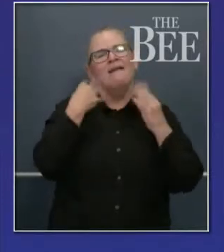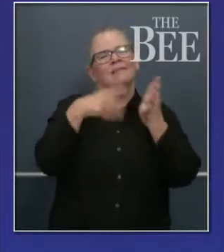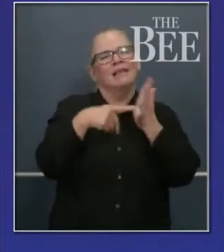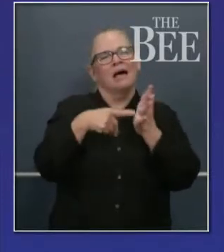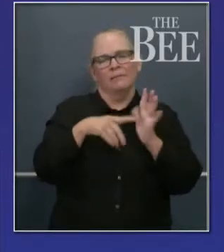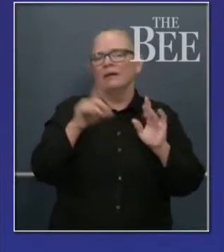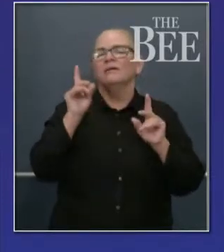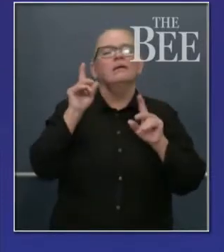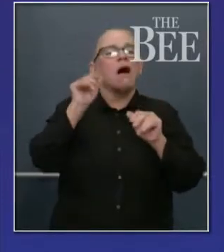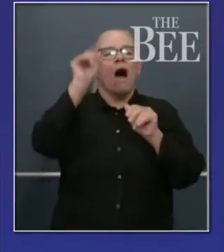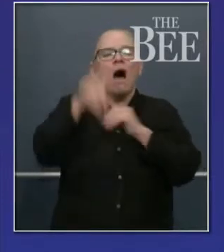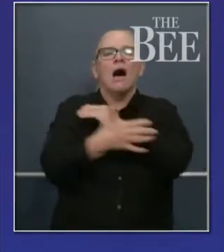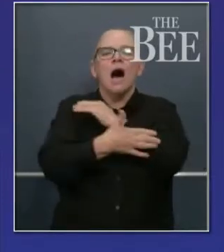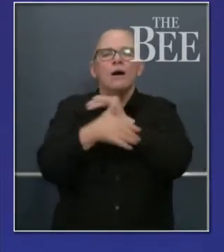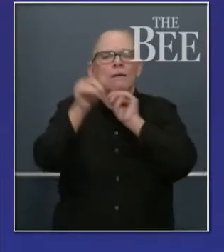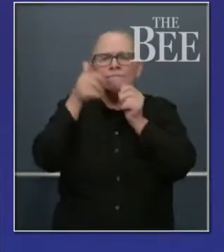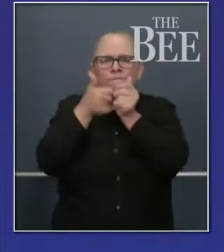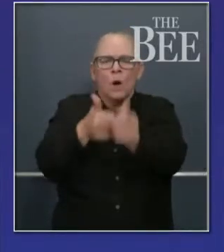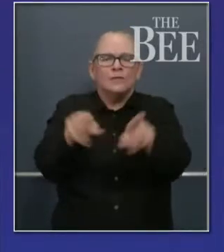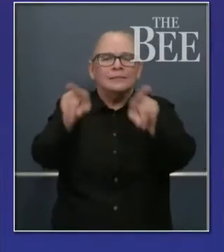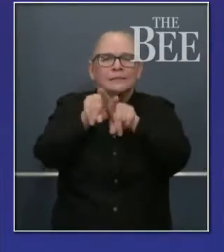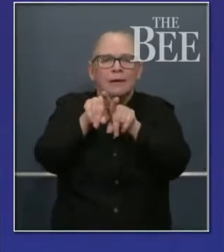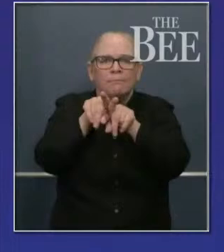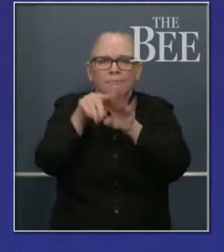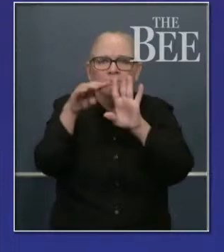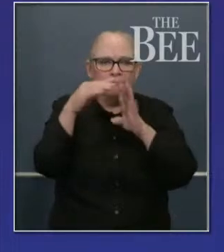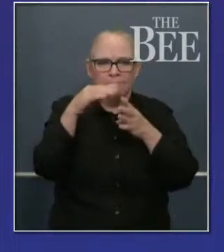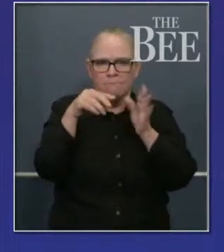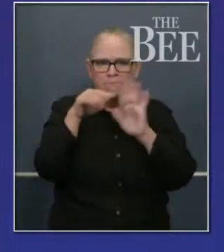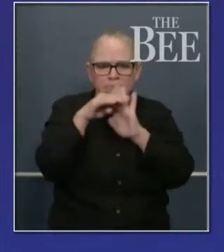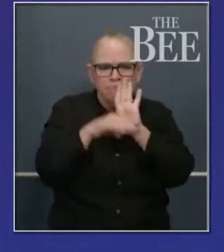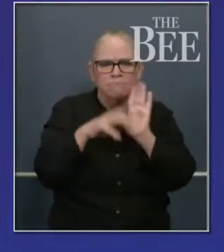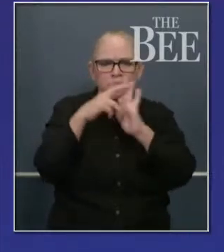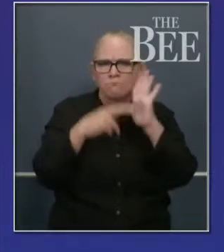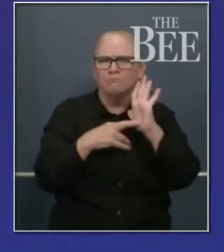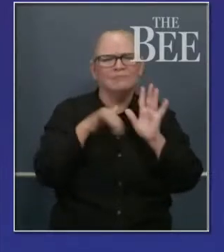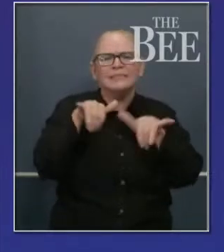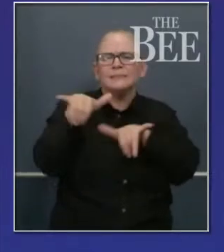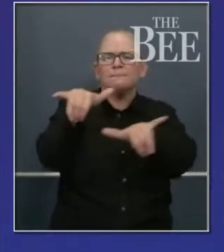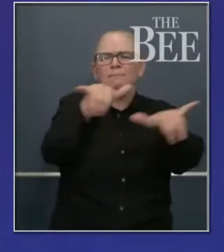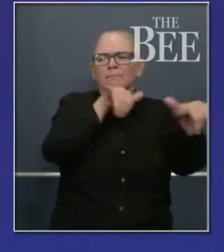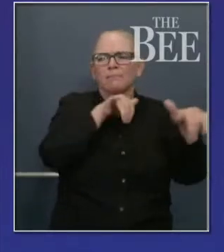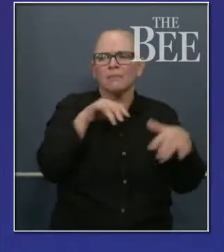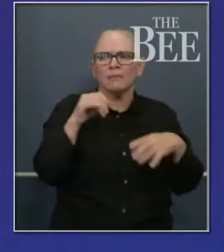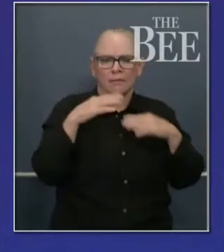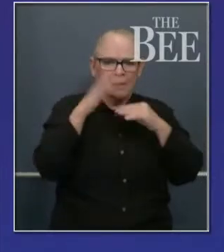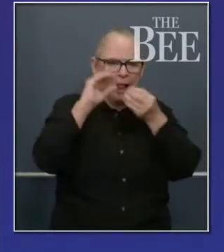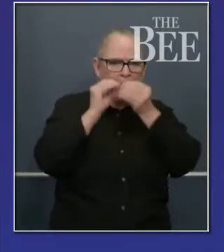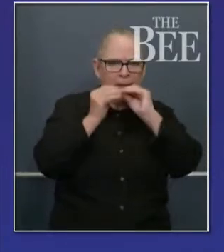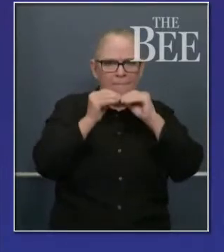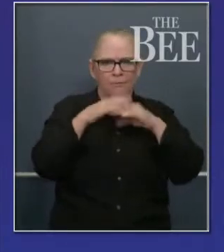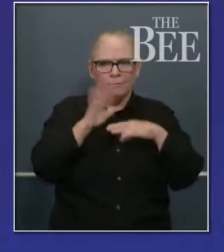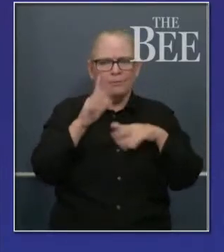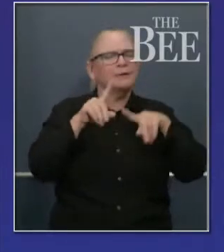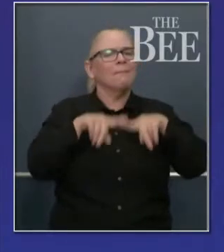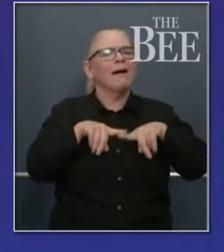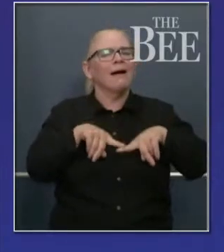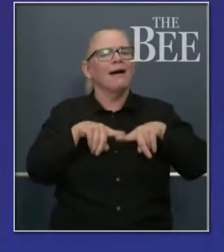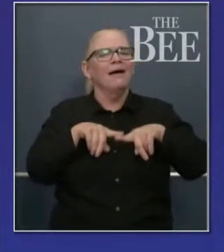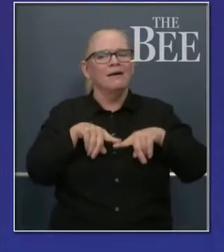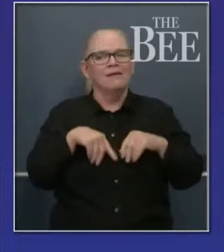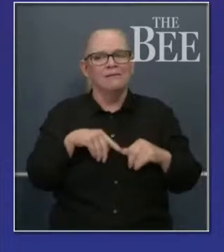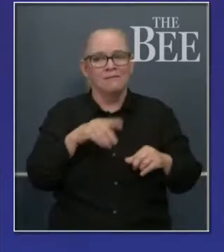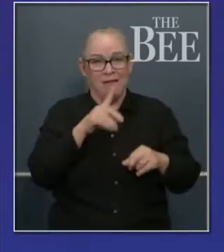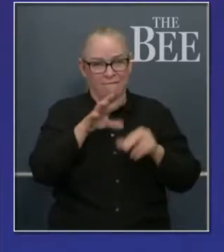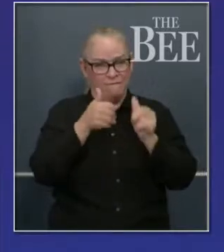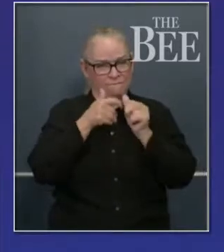the pursuit of making sure that we stick to this slow, stringent plan, that we get through flu season, that we get